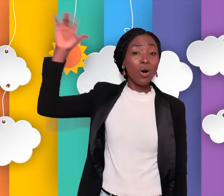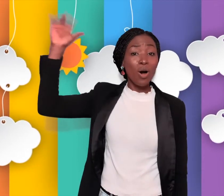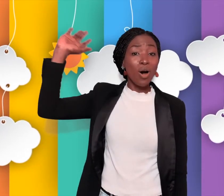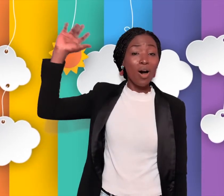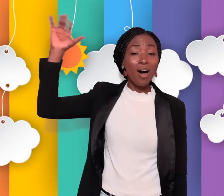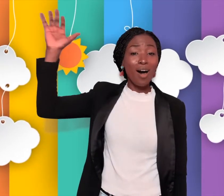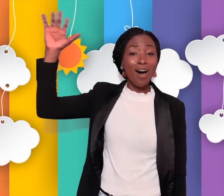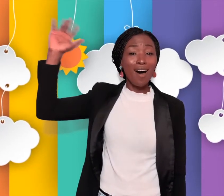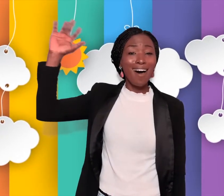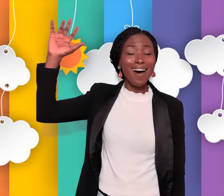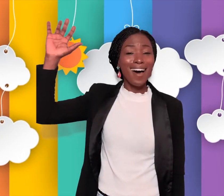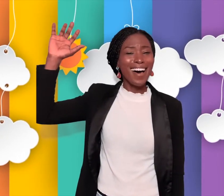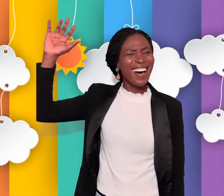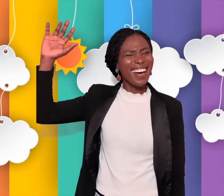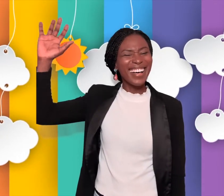the